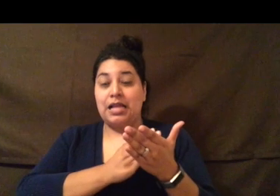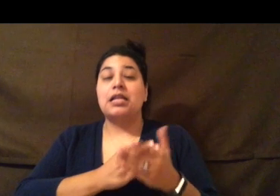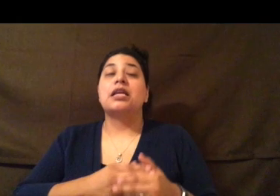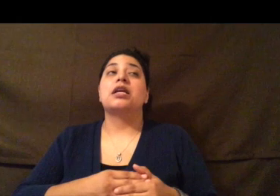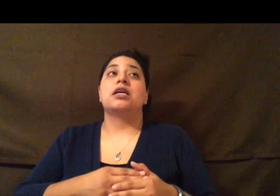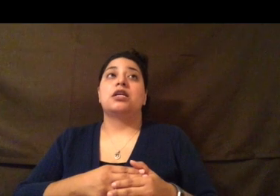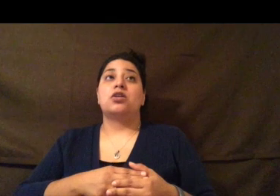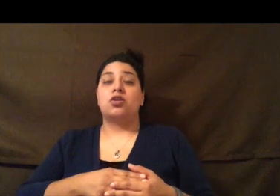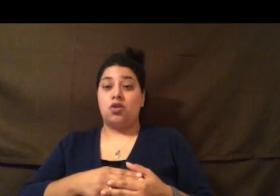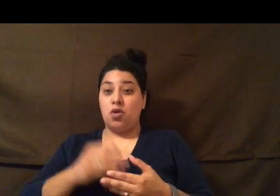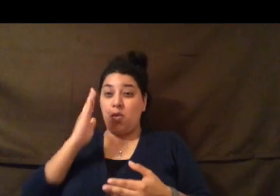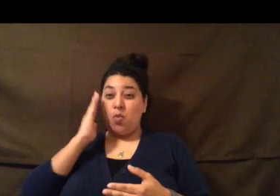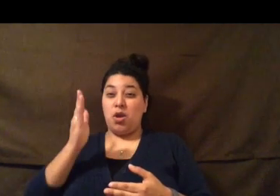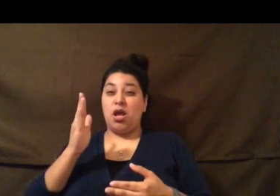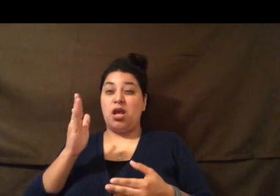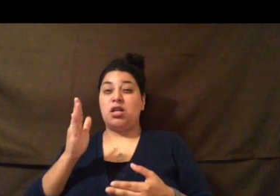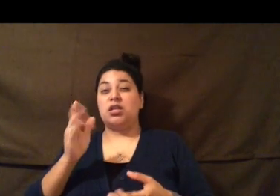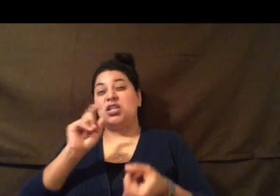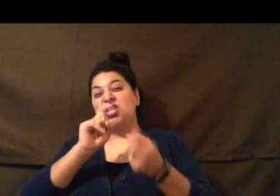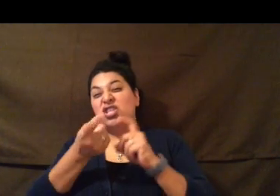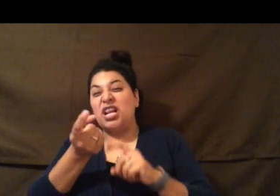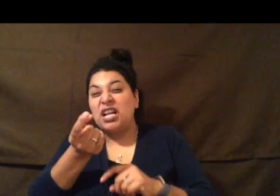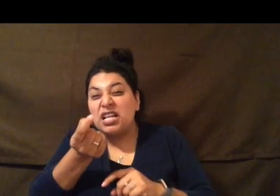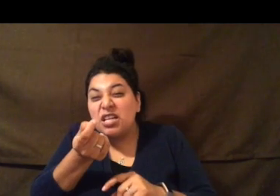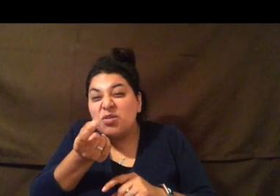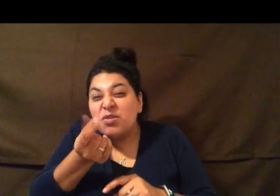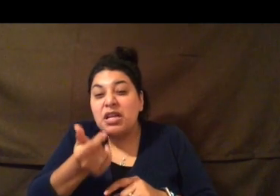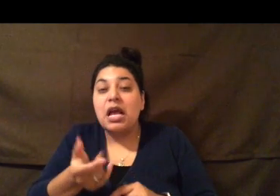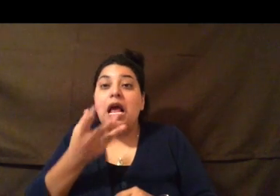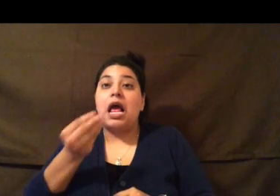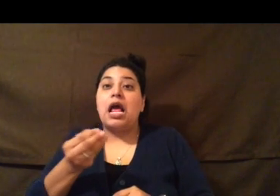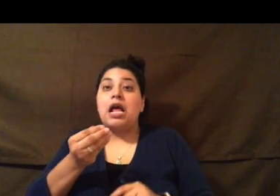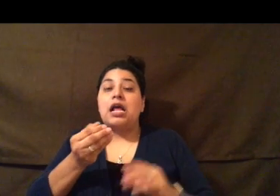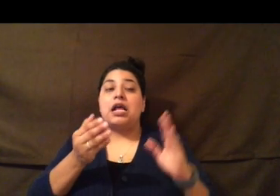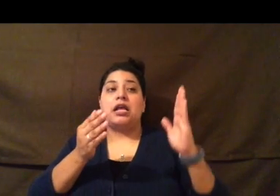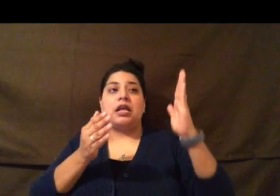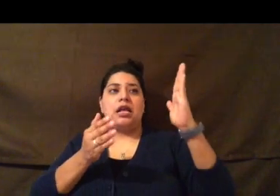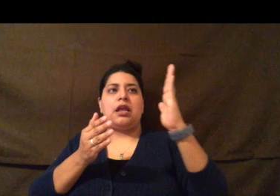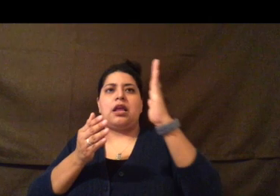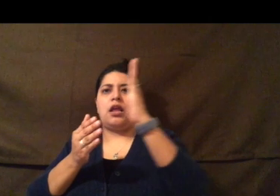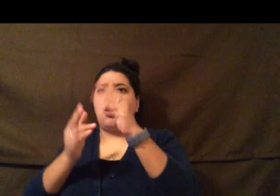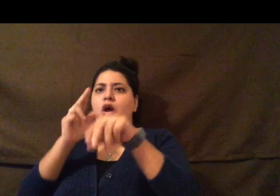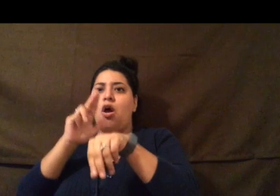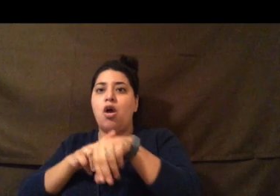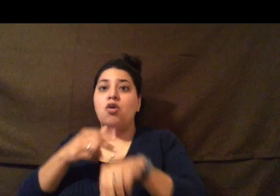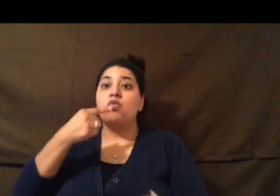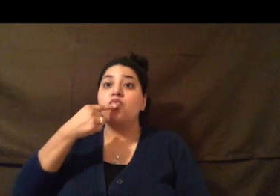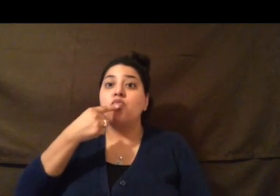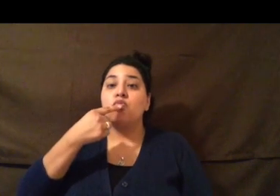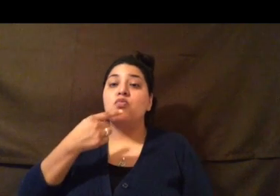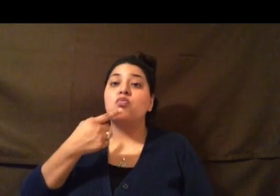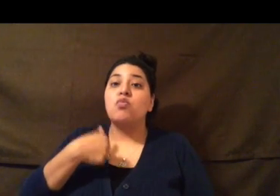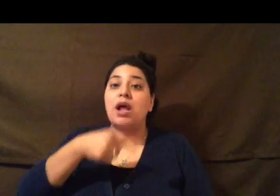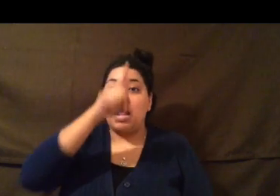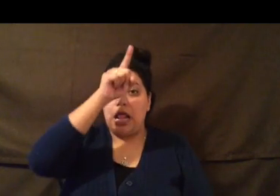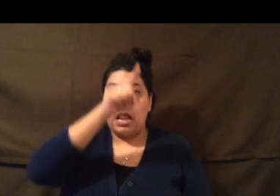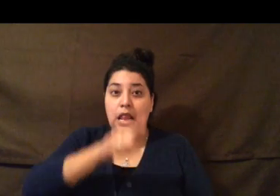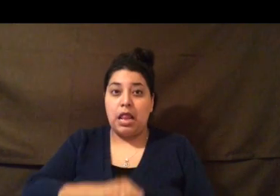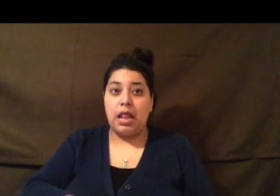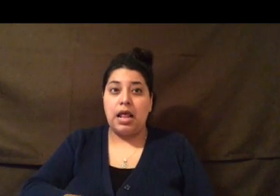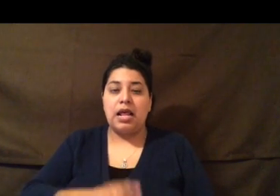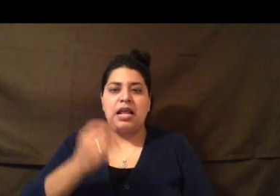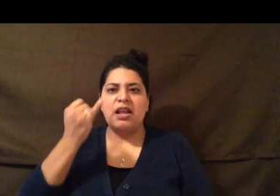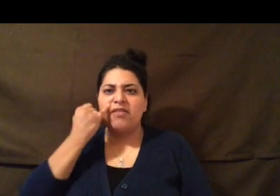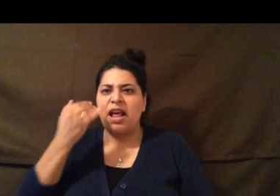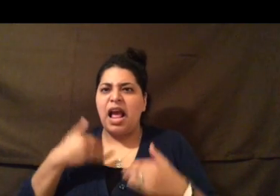side. Now, I'm going to use a modified format for my letter today, and I'm going to line everything up on my red line. And when I have a